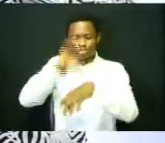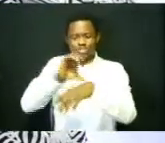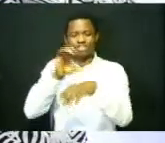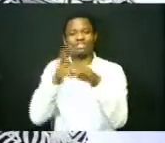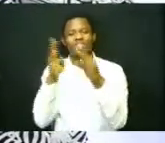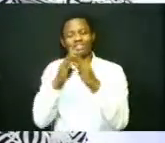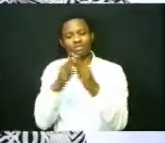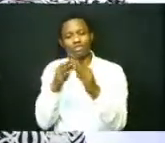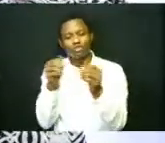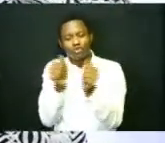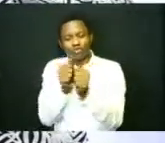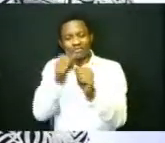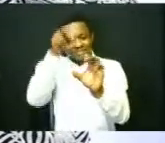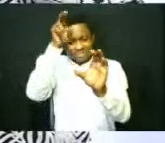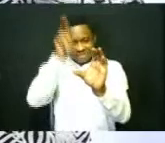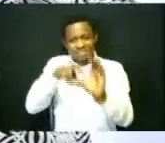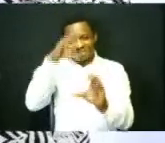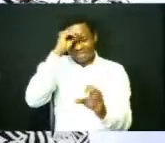Church of Pentecost.